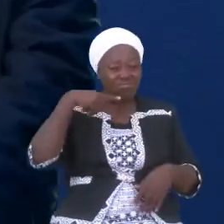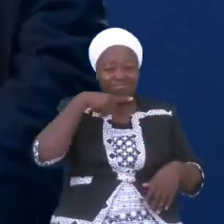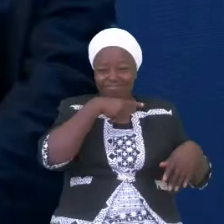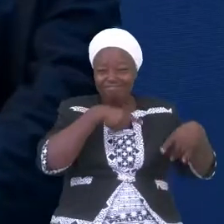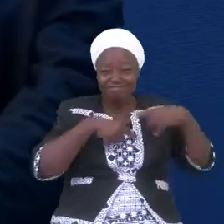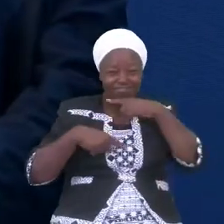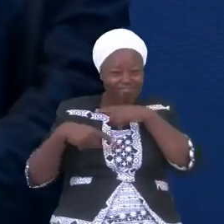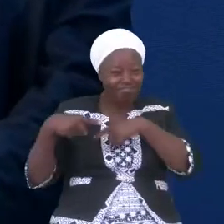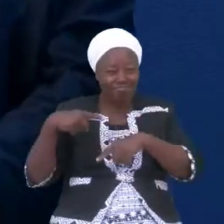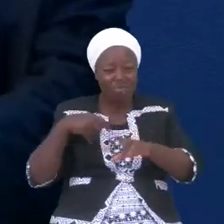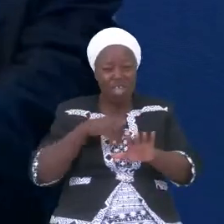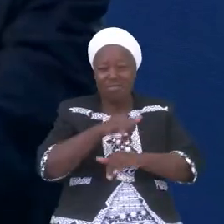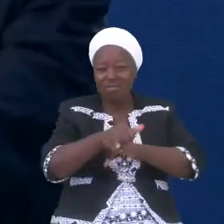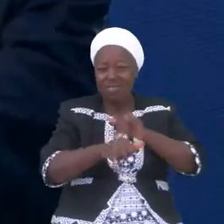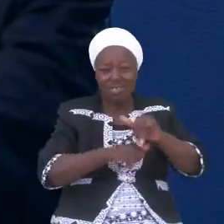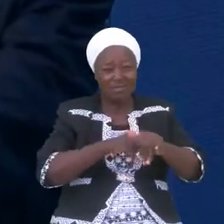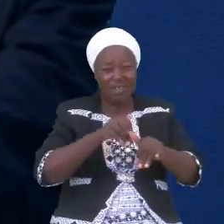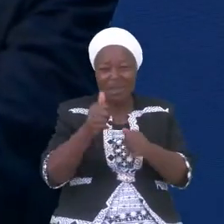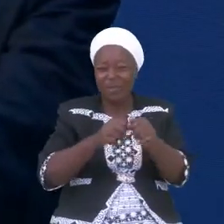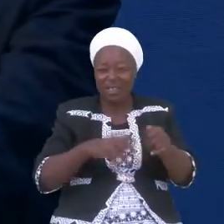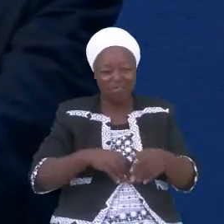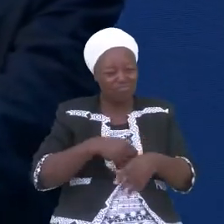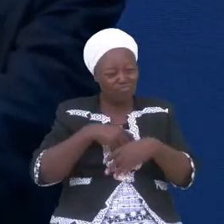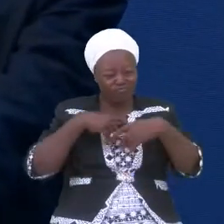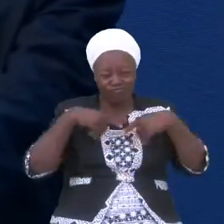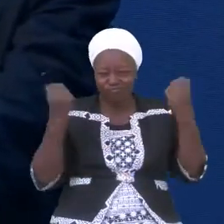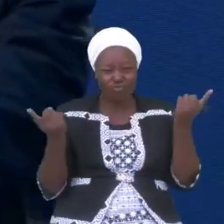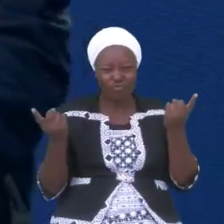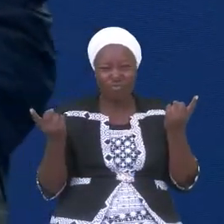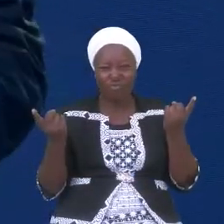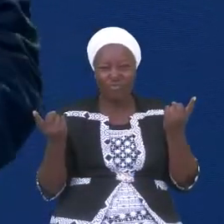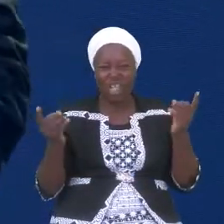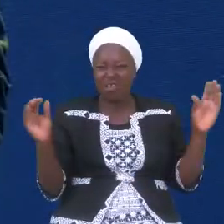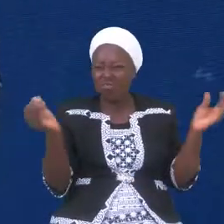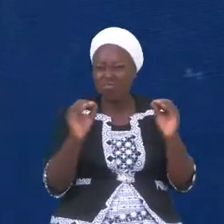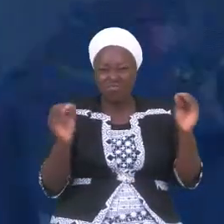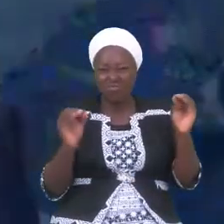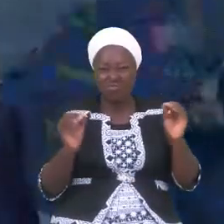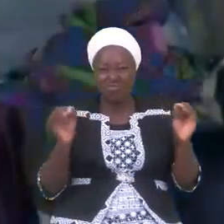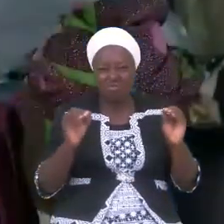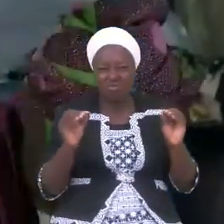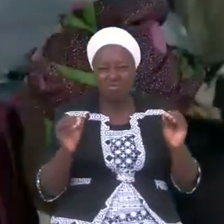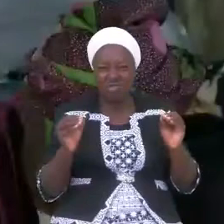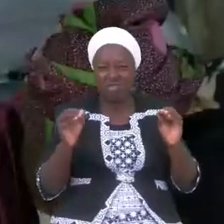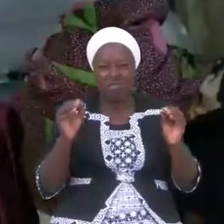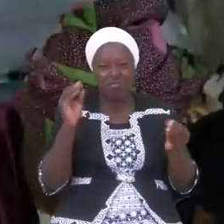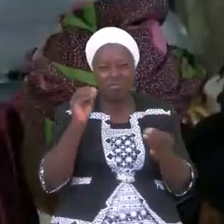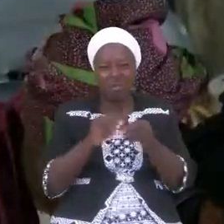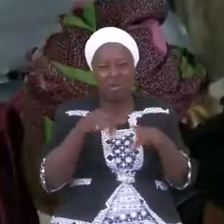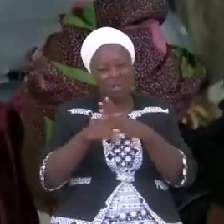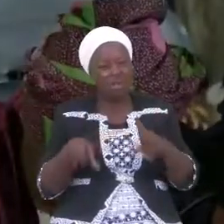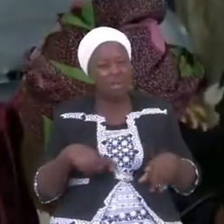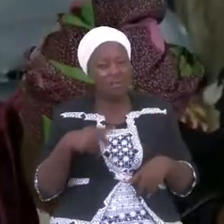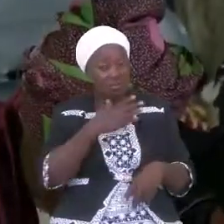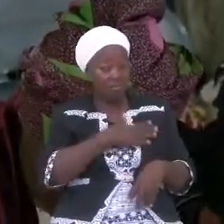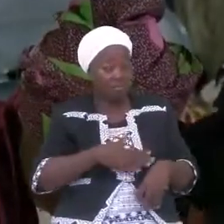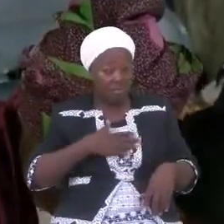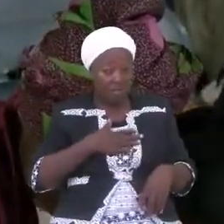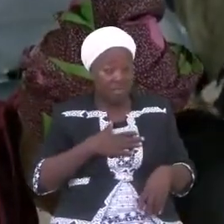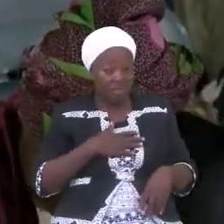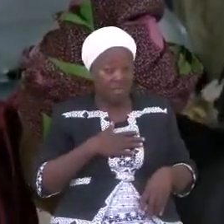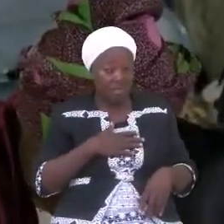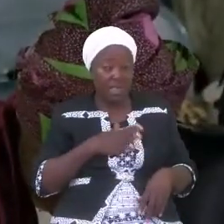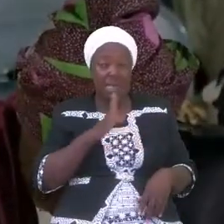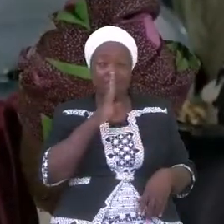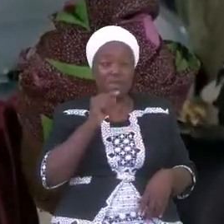God is going to bless you as you are doing that. Counselors, a soul is so precious. You must reach